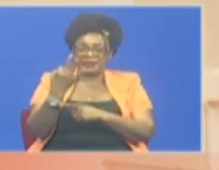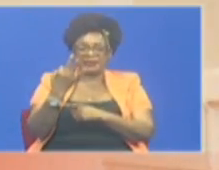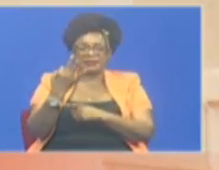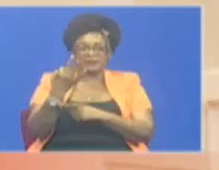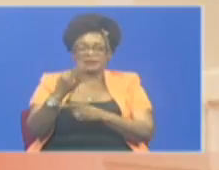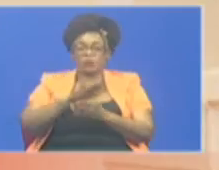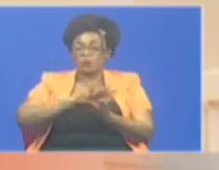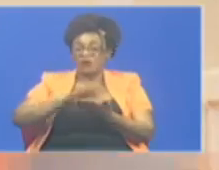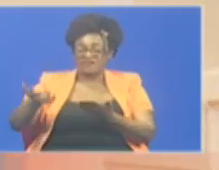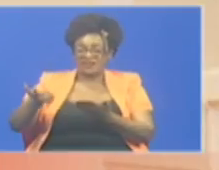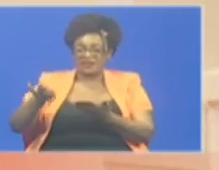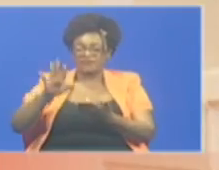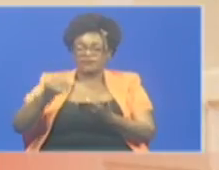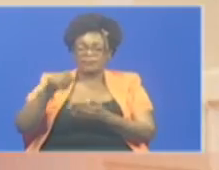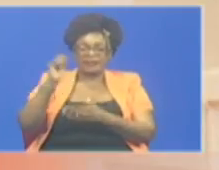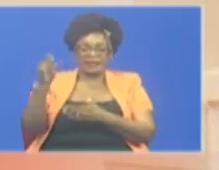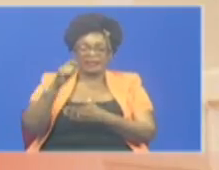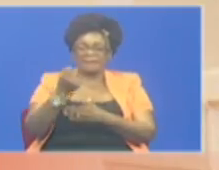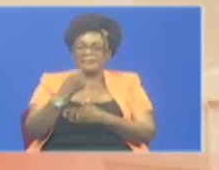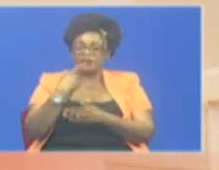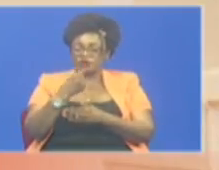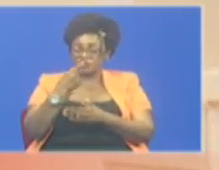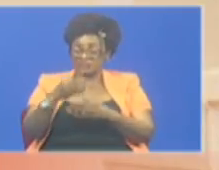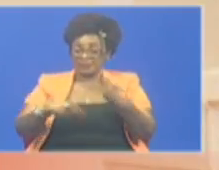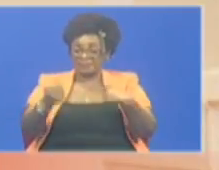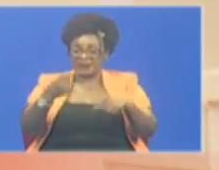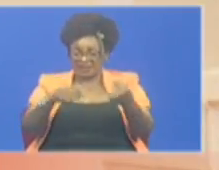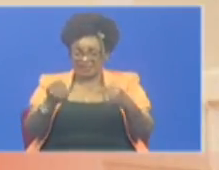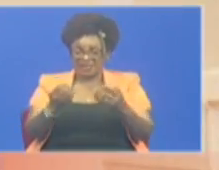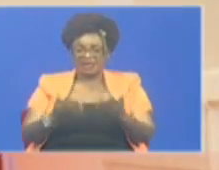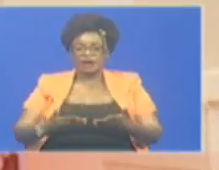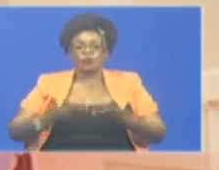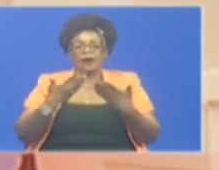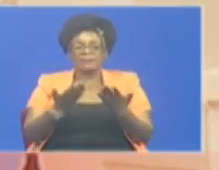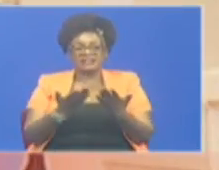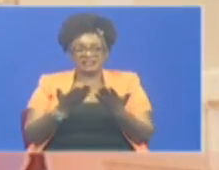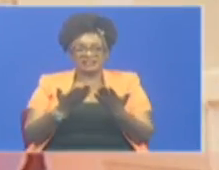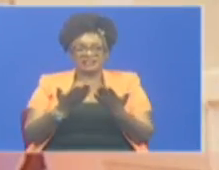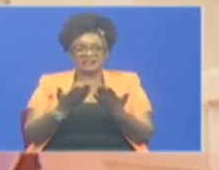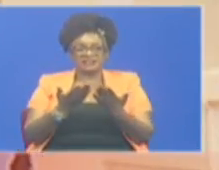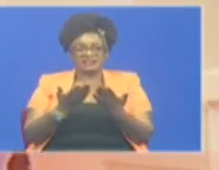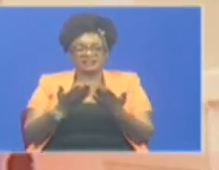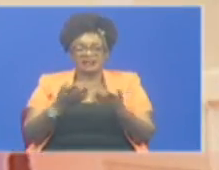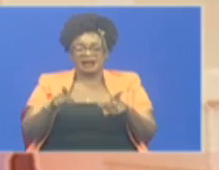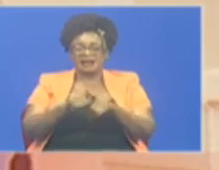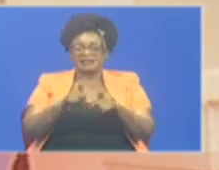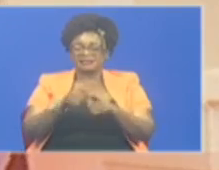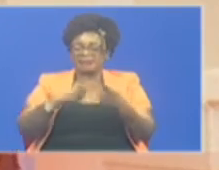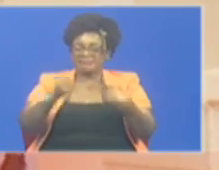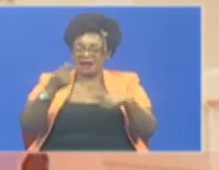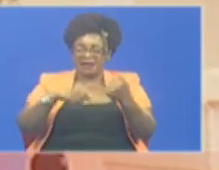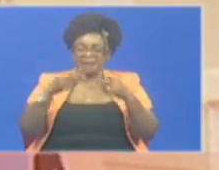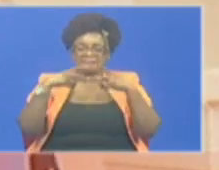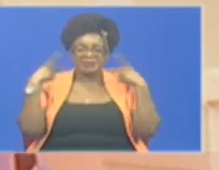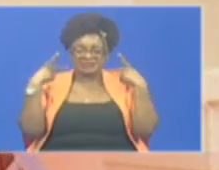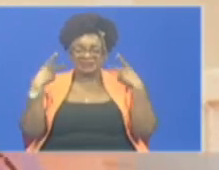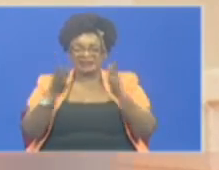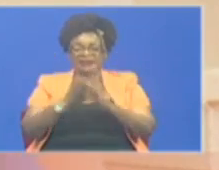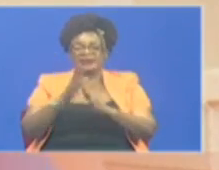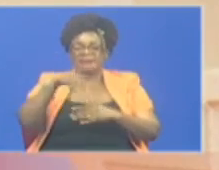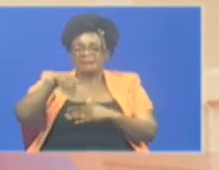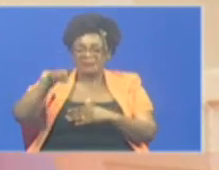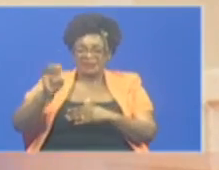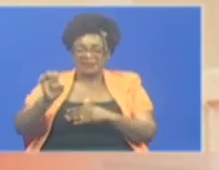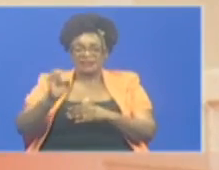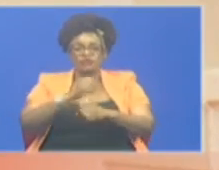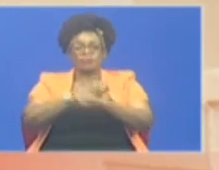Medical Supply Agency requirement for the purchase of masks and PPEs to protect our